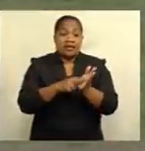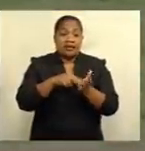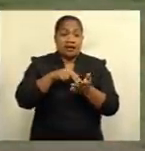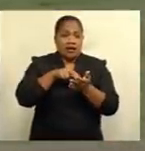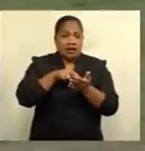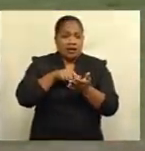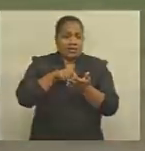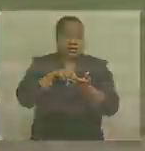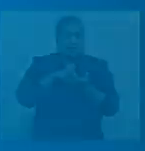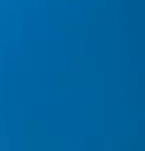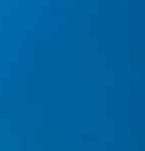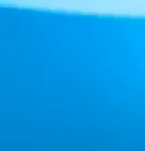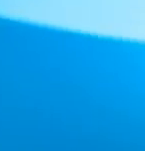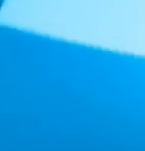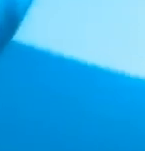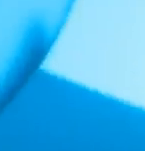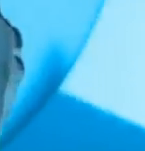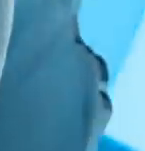season early.